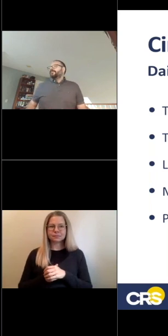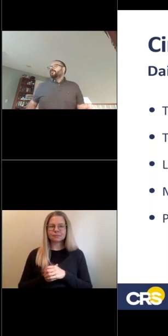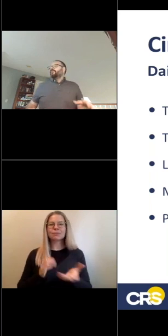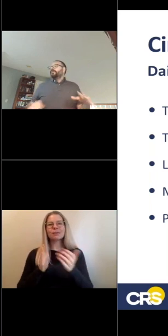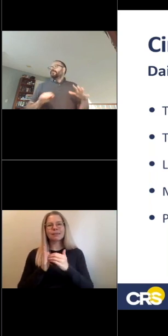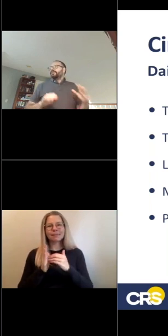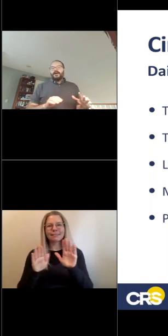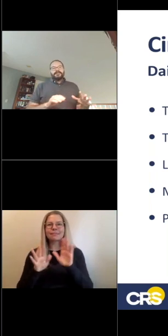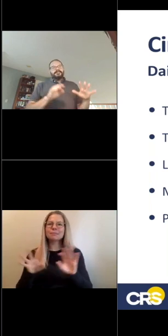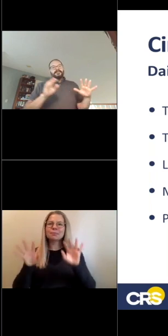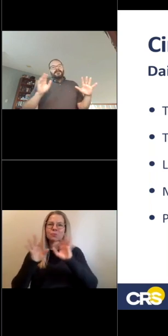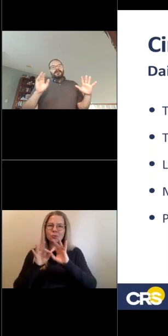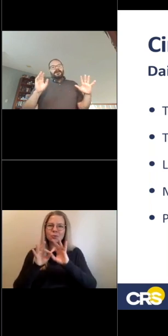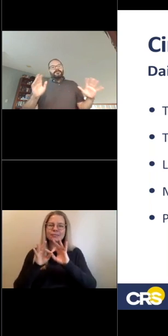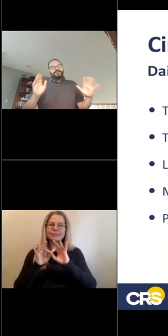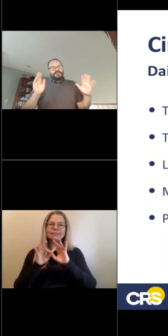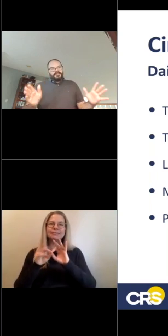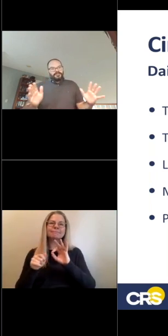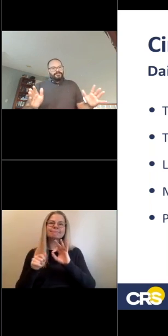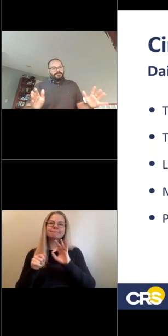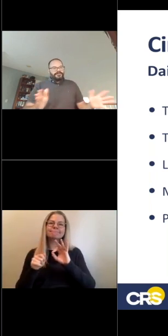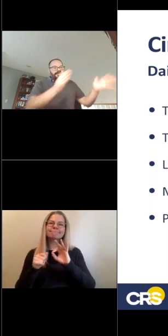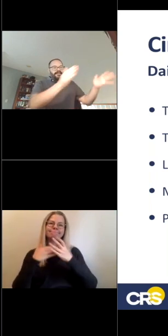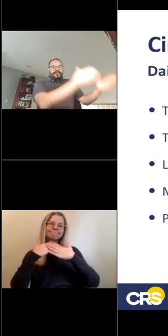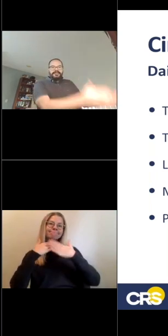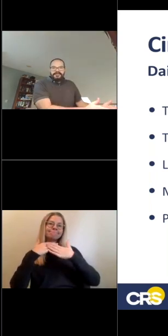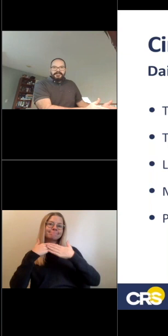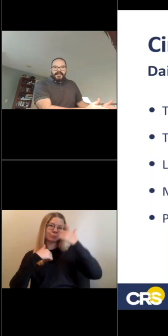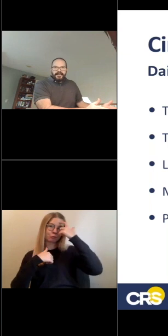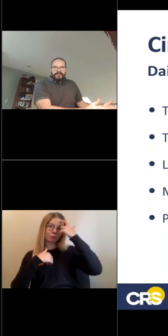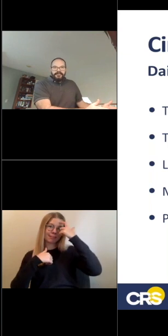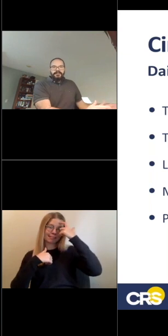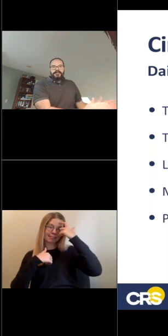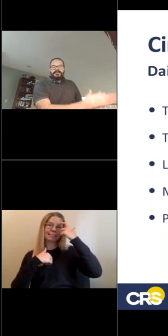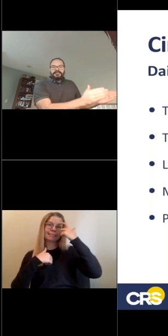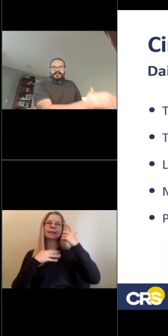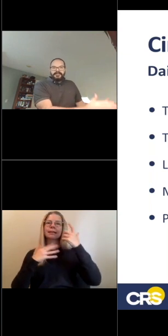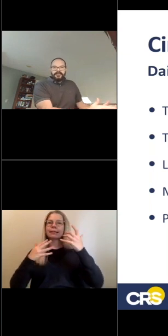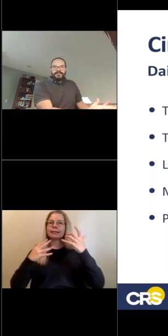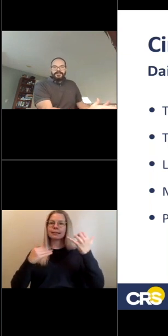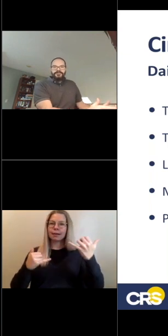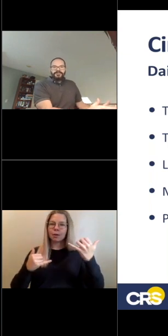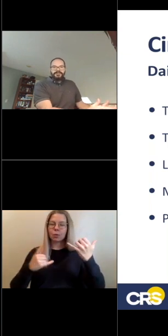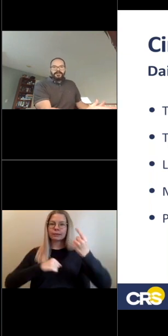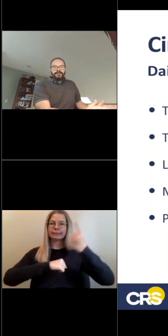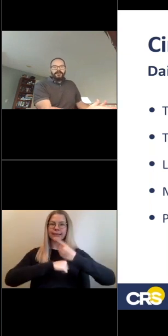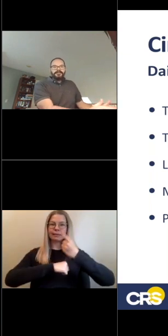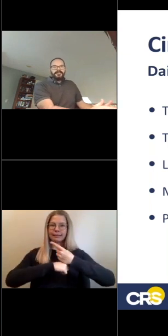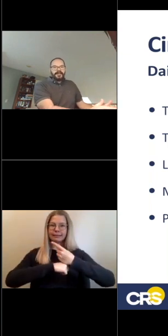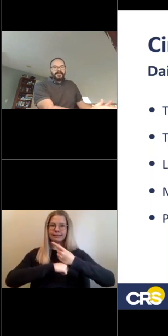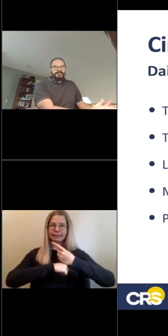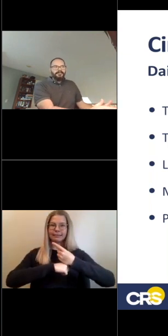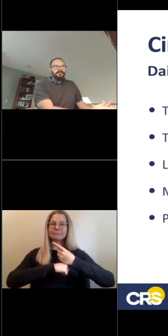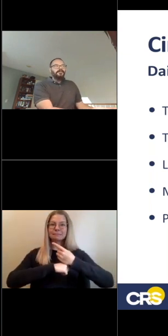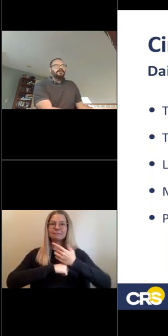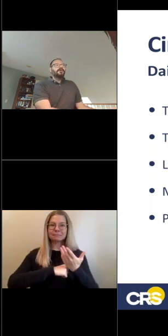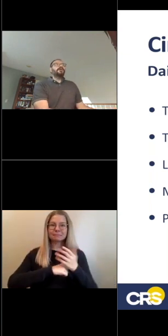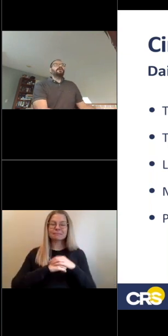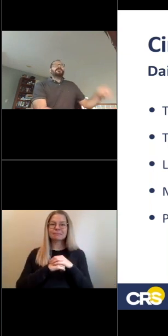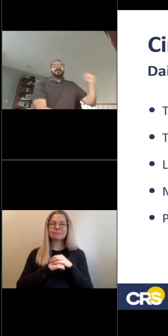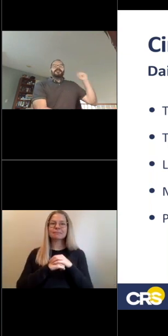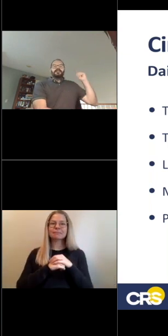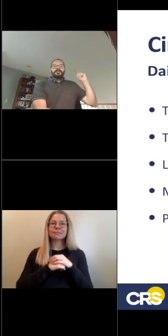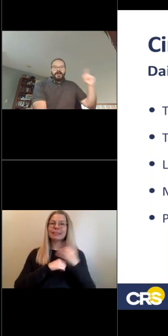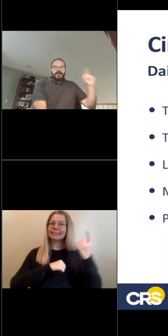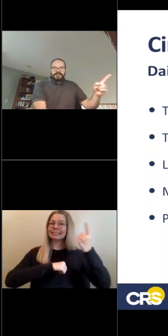brain with lots of cues that this is day. And the daytime cues, to summarize again,